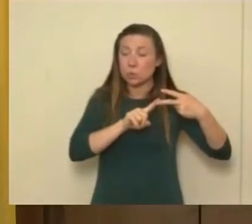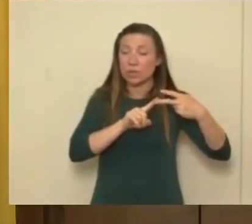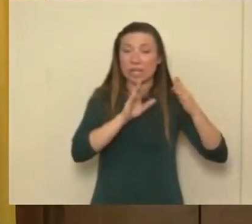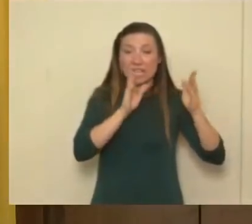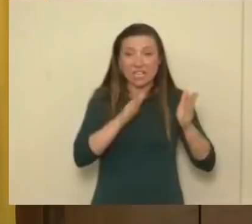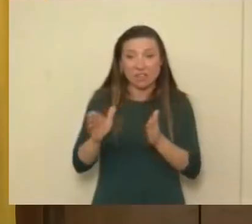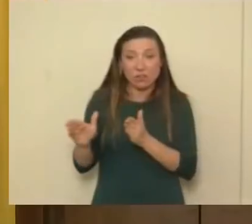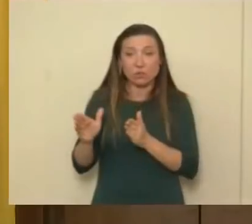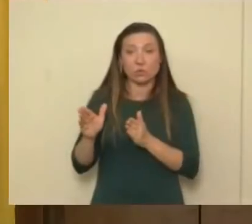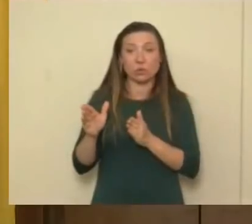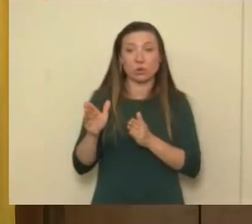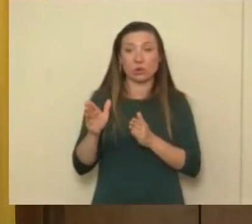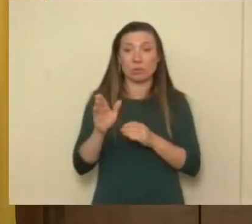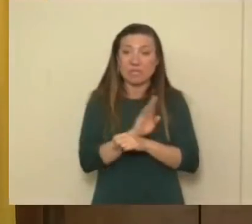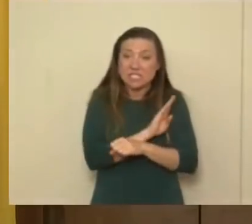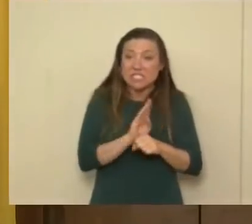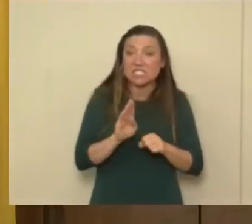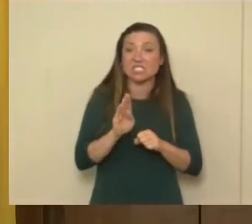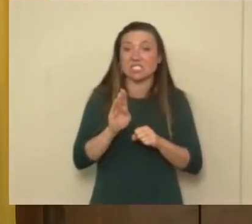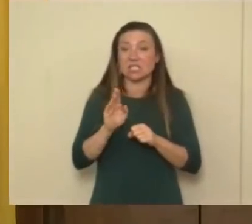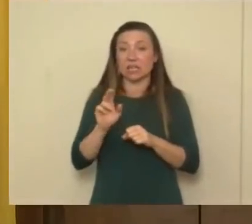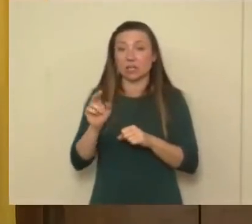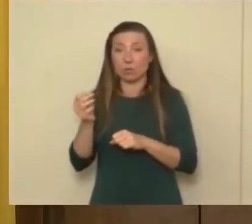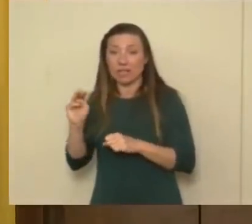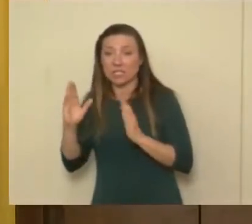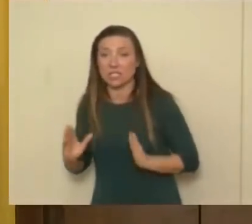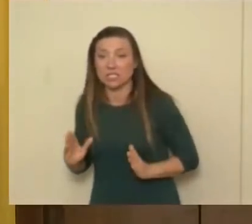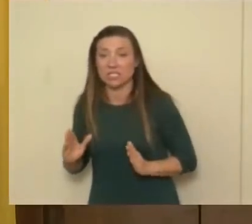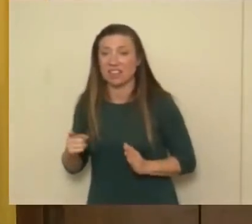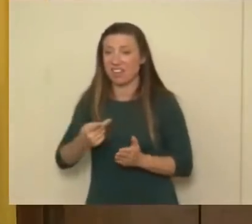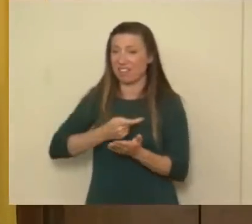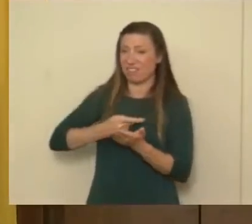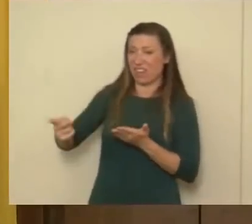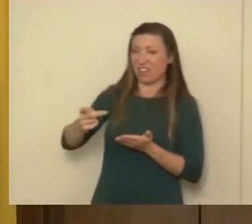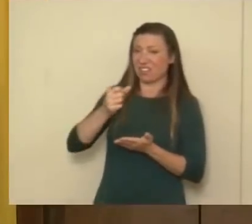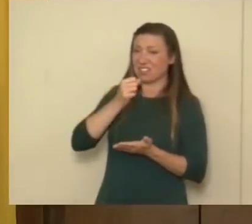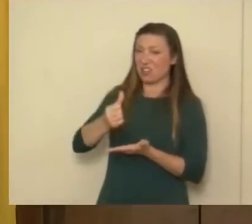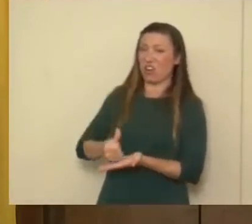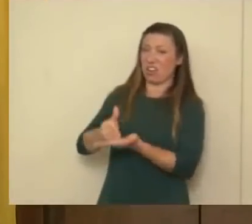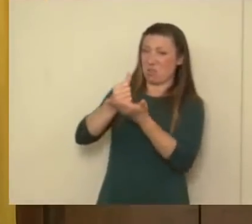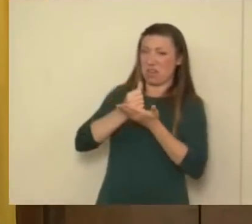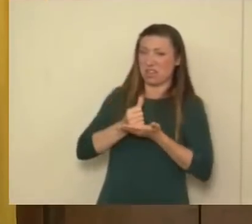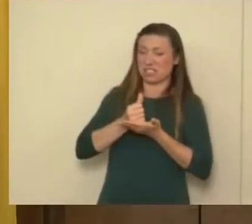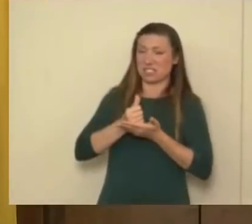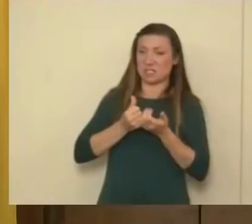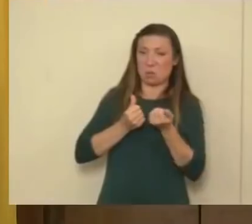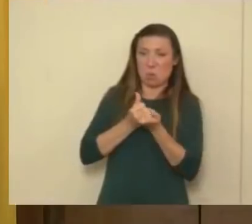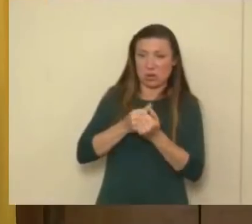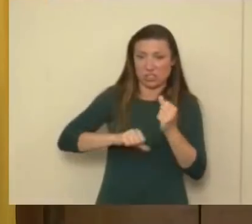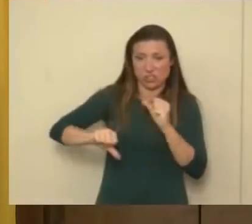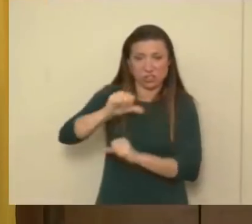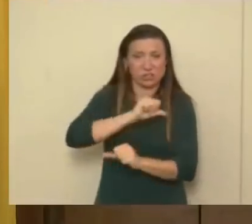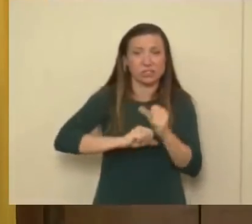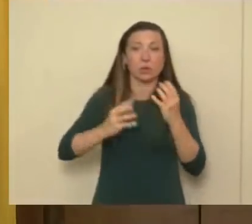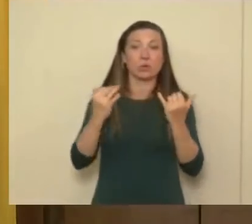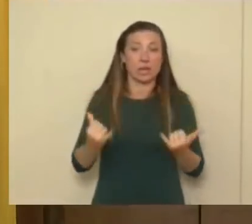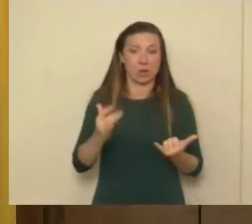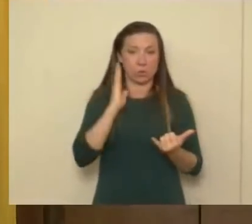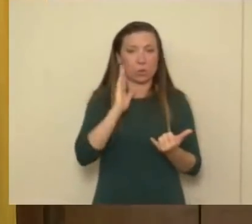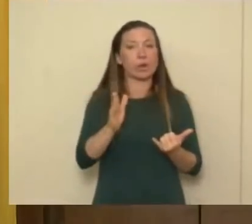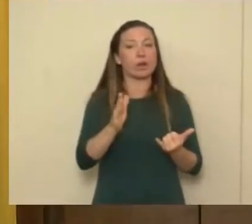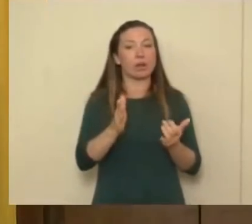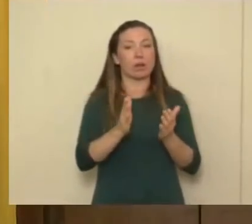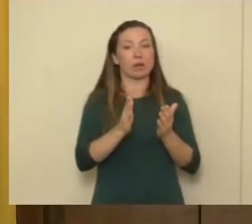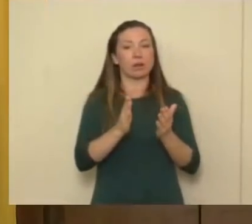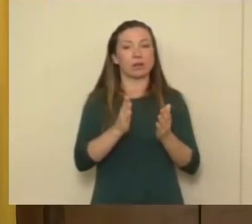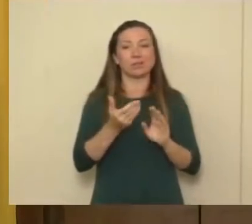failing to help us, right, support each other in this effort. And now we're going to ask businesses, we're going to move